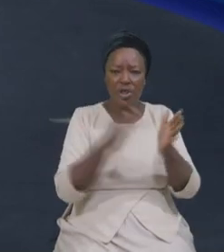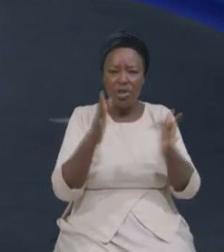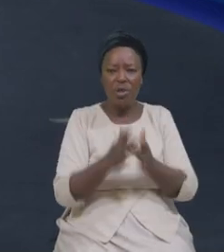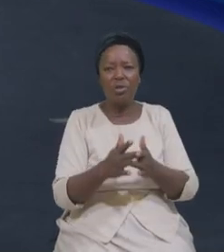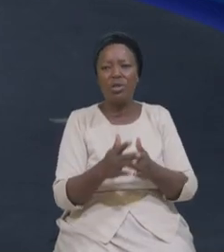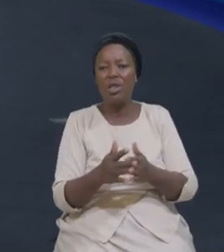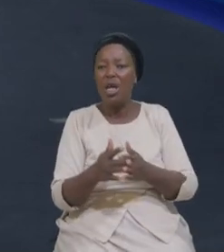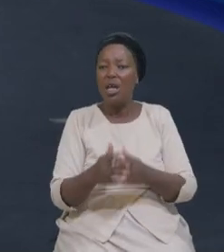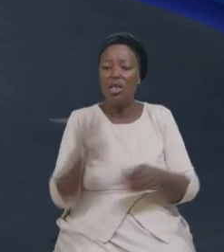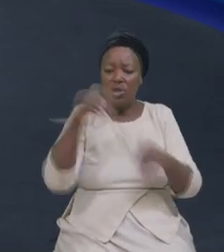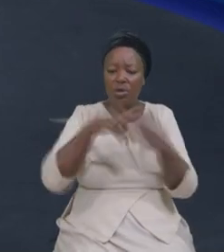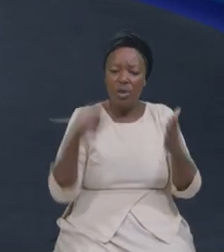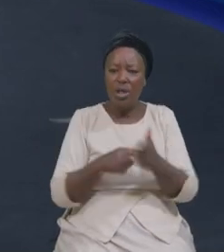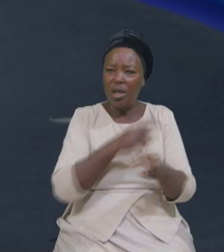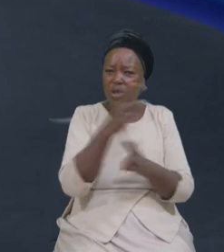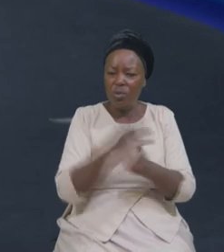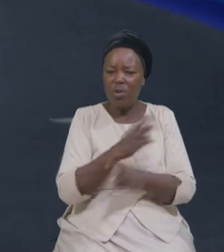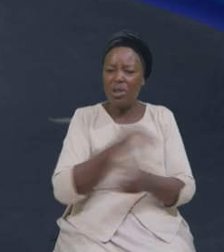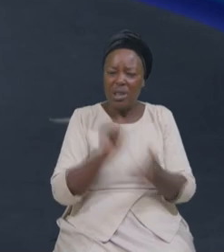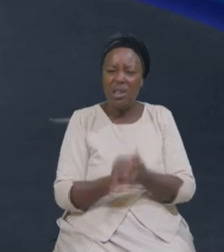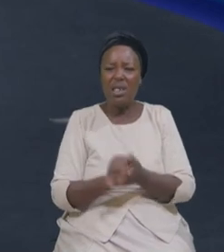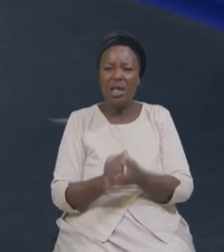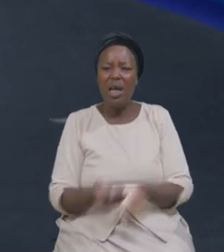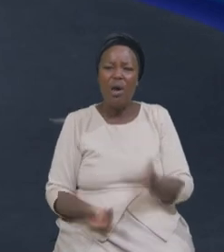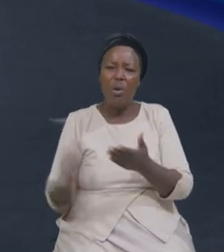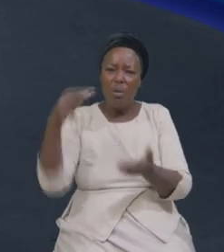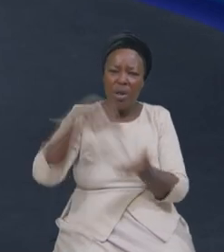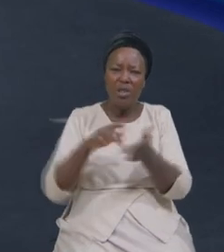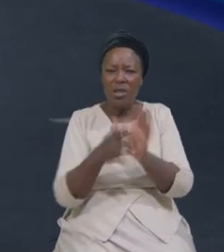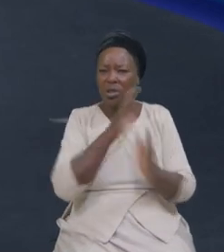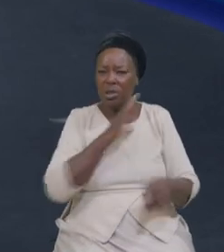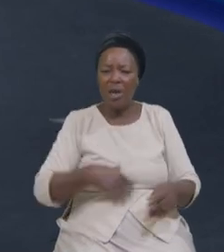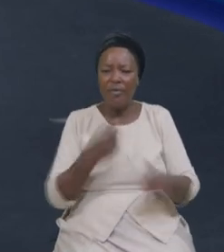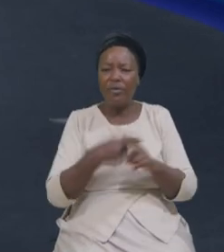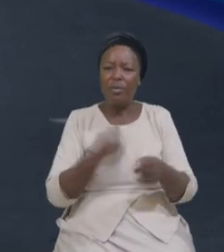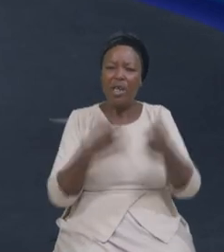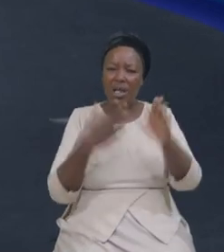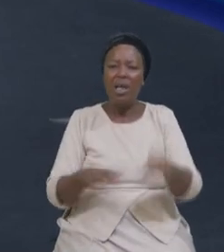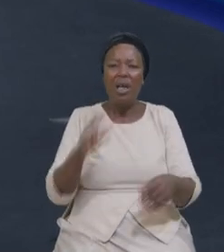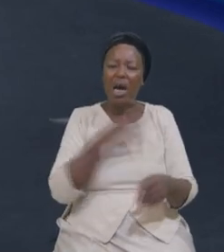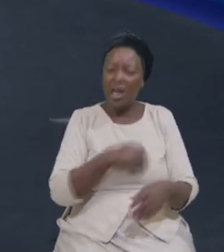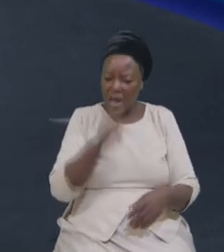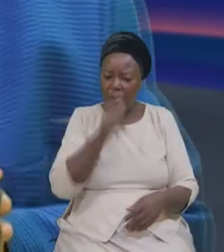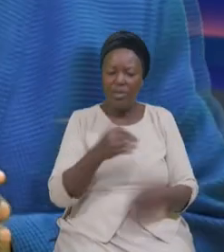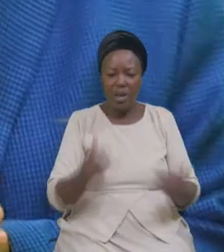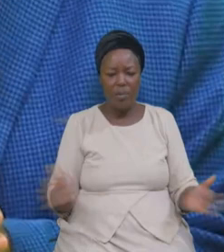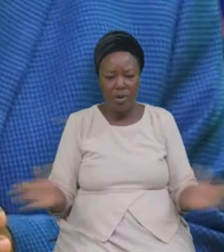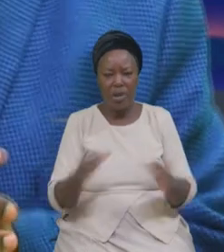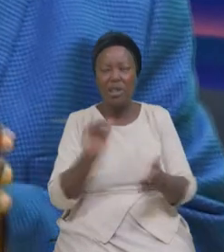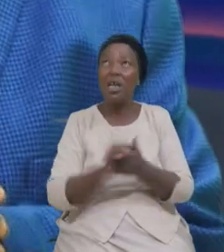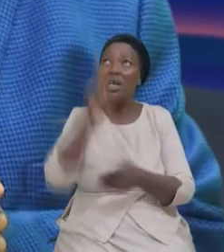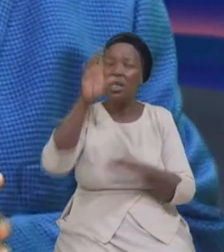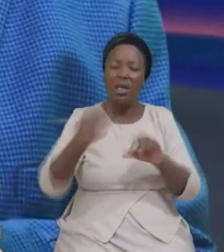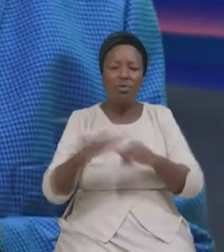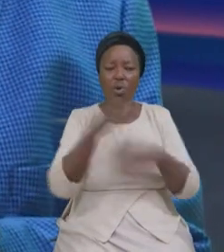through Mary with a virgin birth, I'm not persuaded that he who can do all that will do everything